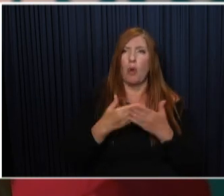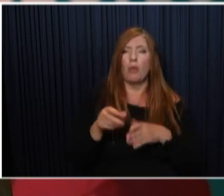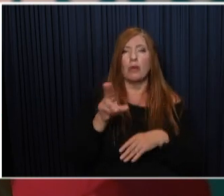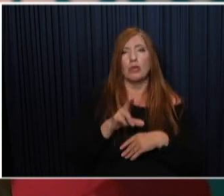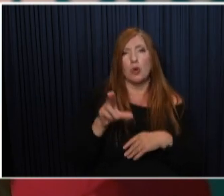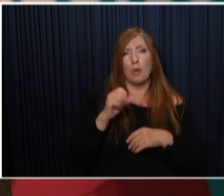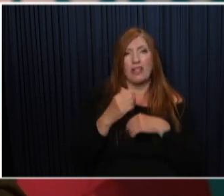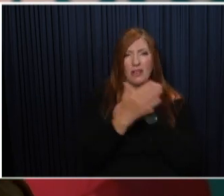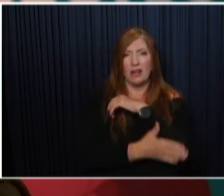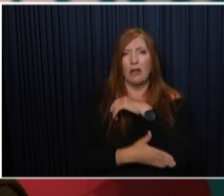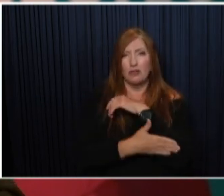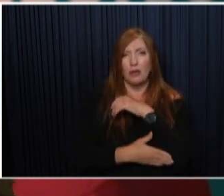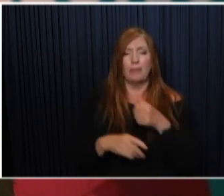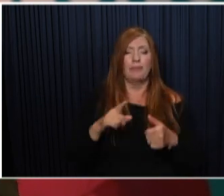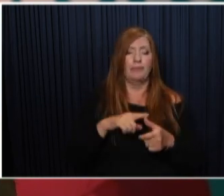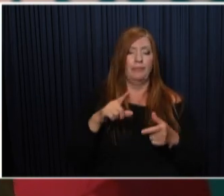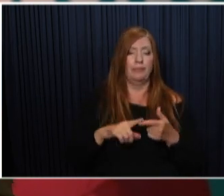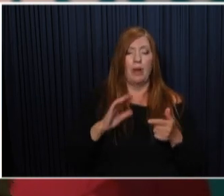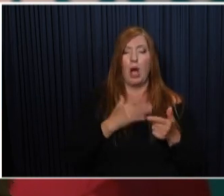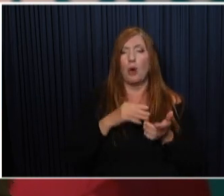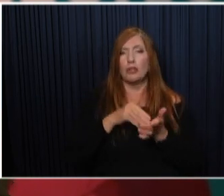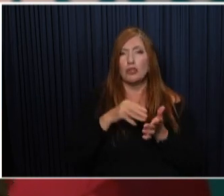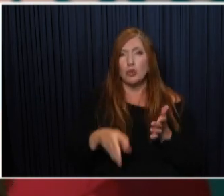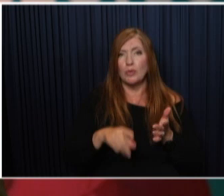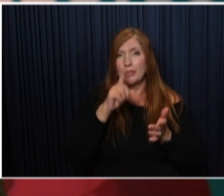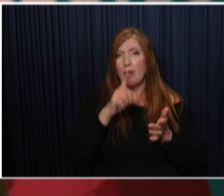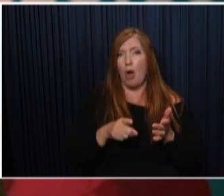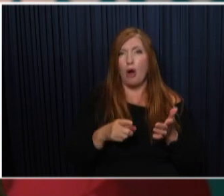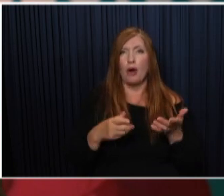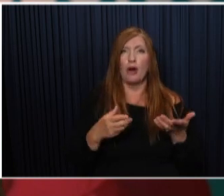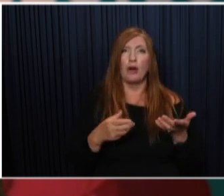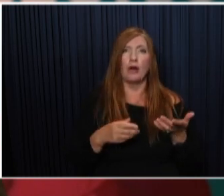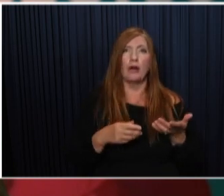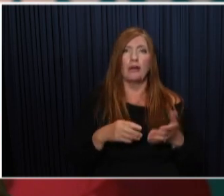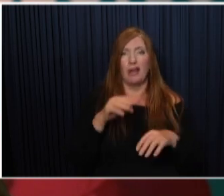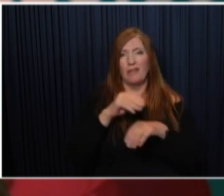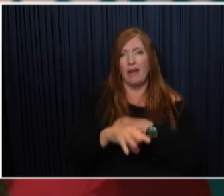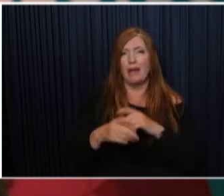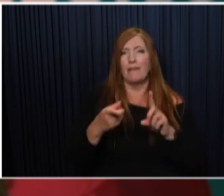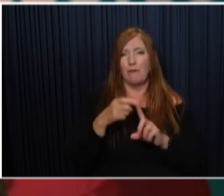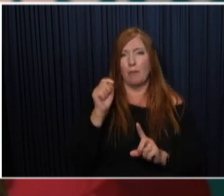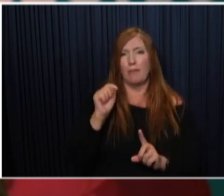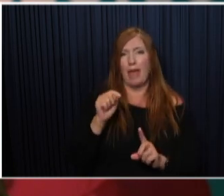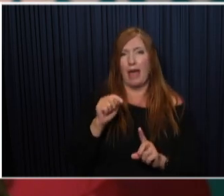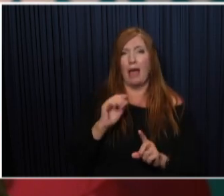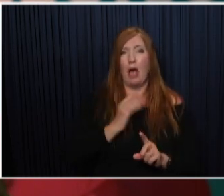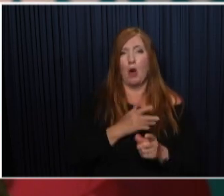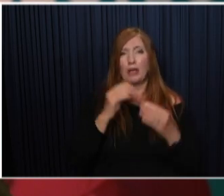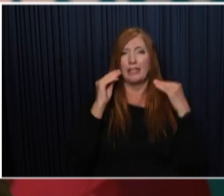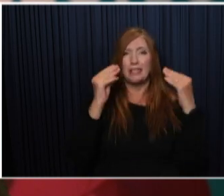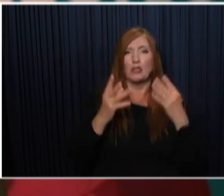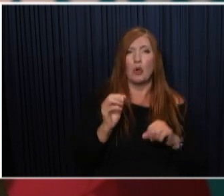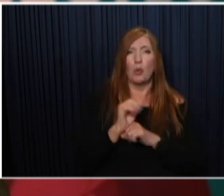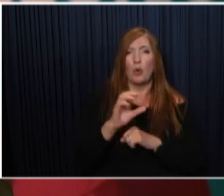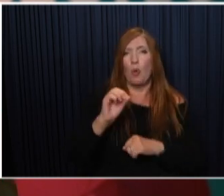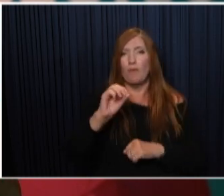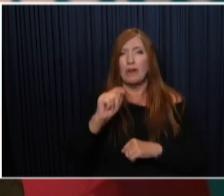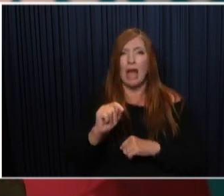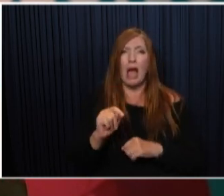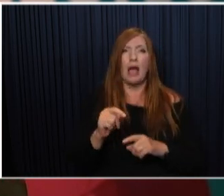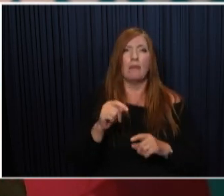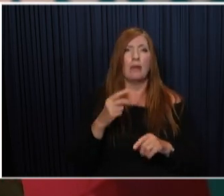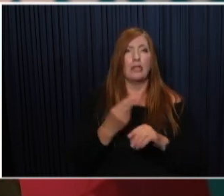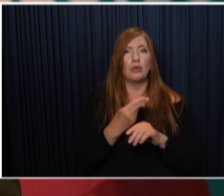the country. Our students are being affected by that. Our teachers are working overtime. They're taking it out of their